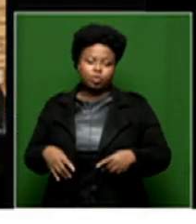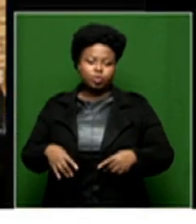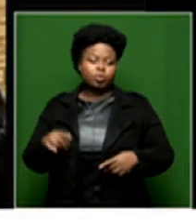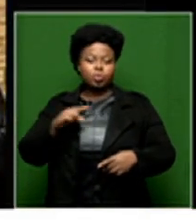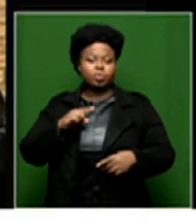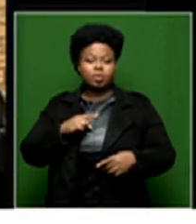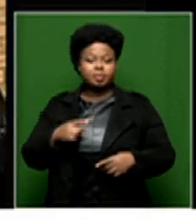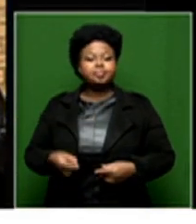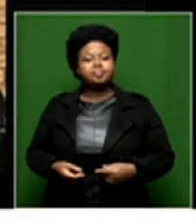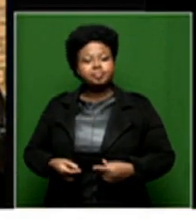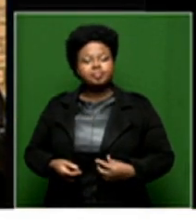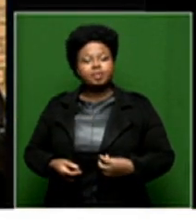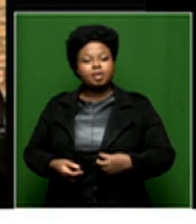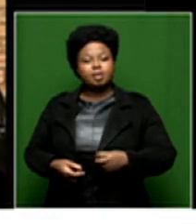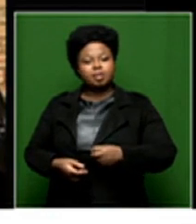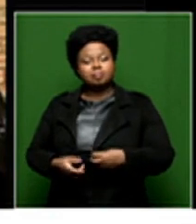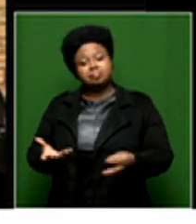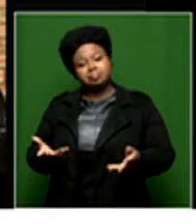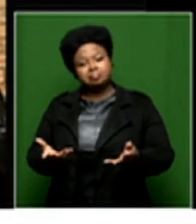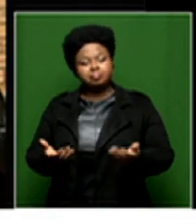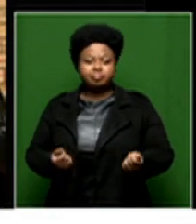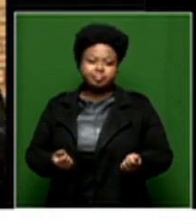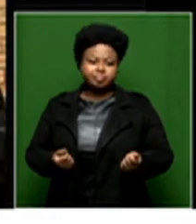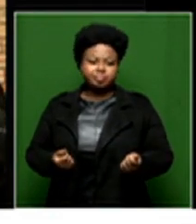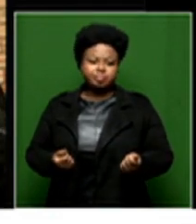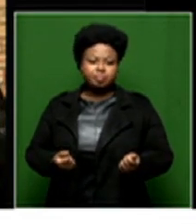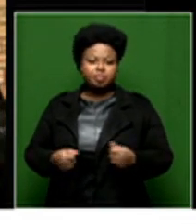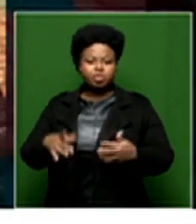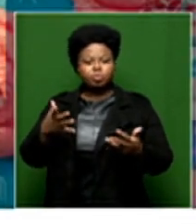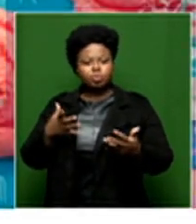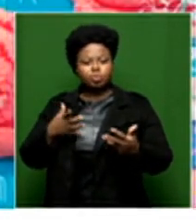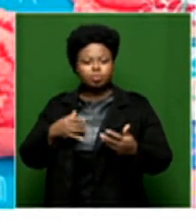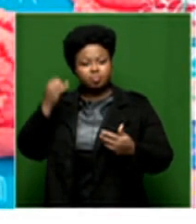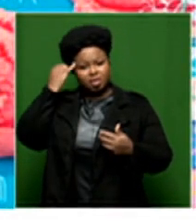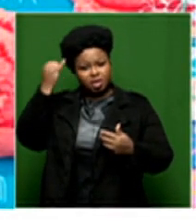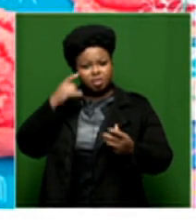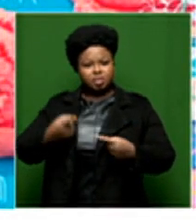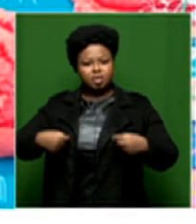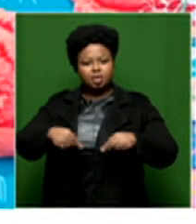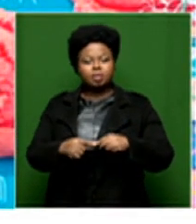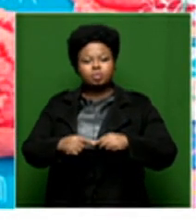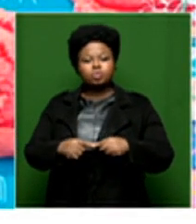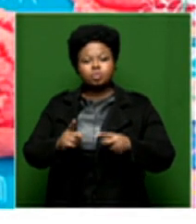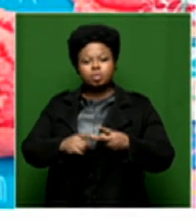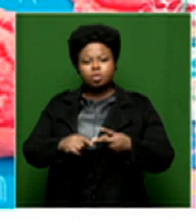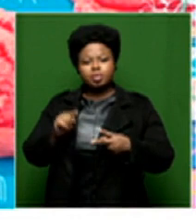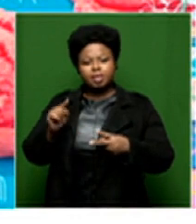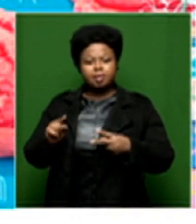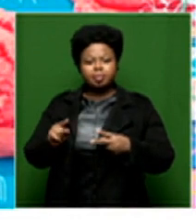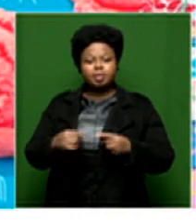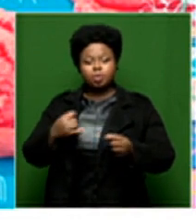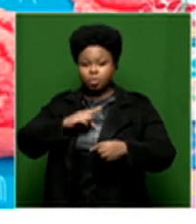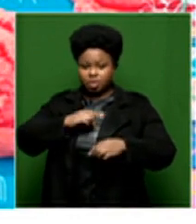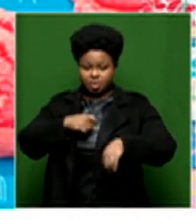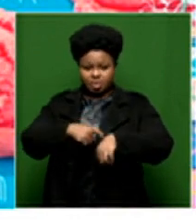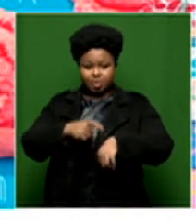really take our ideas and really push them because during this time right now,